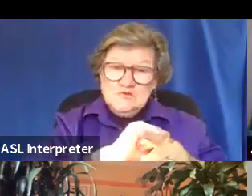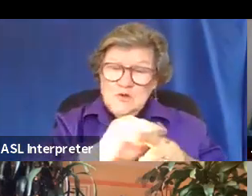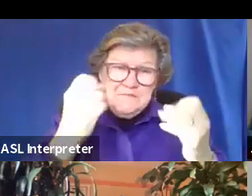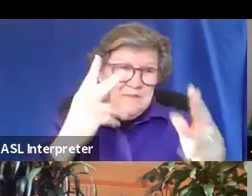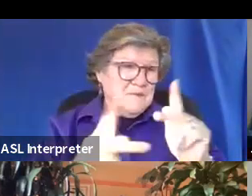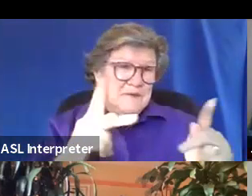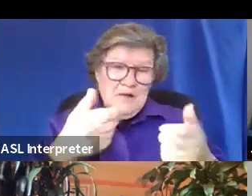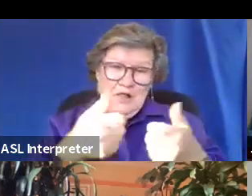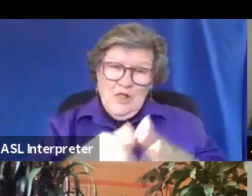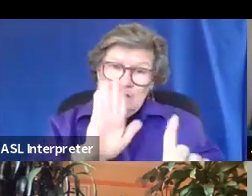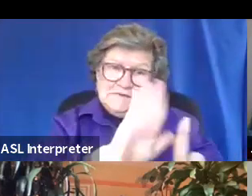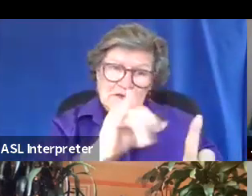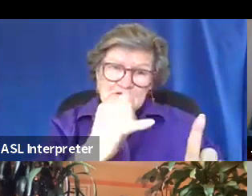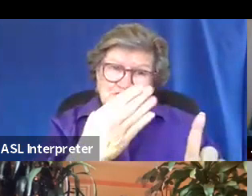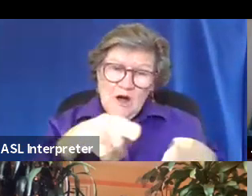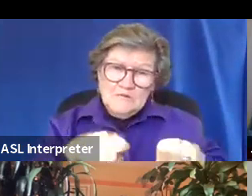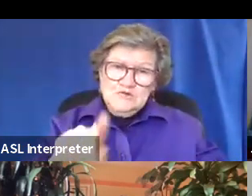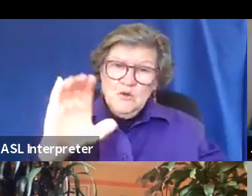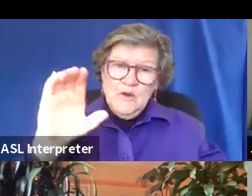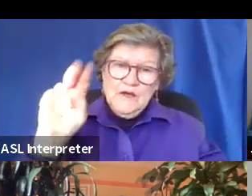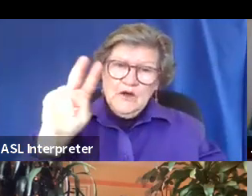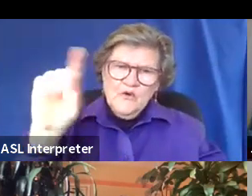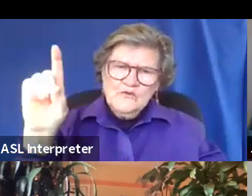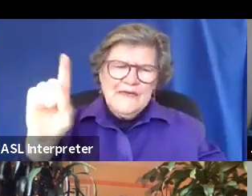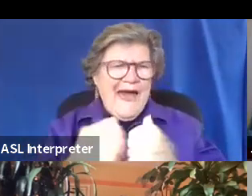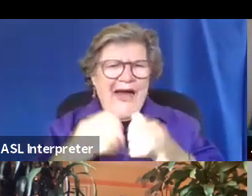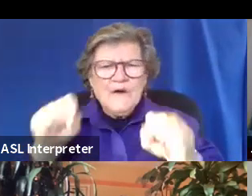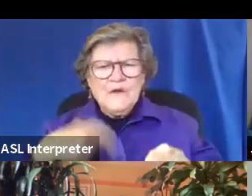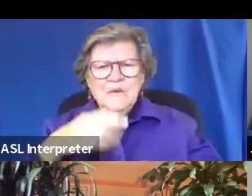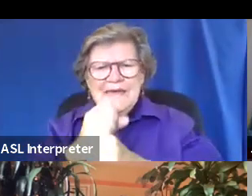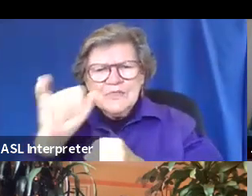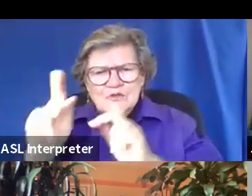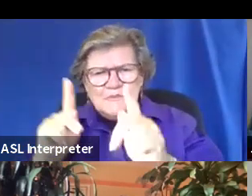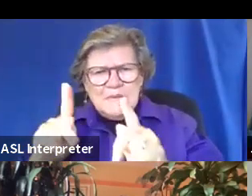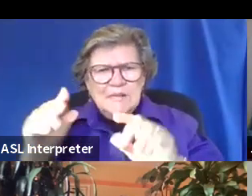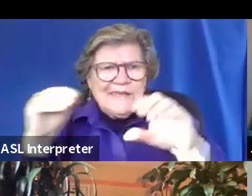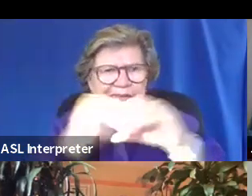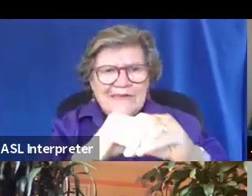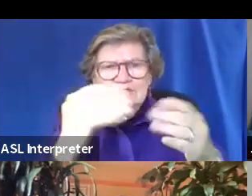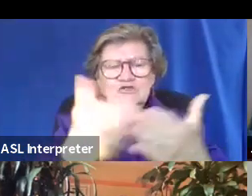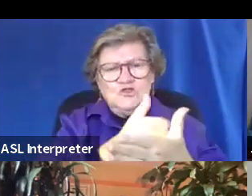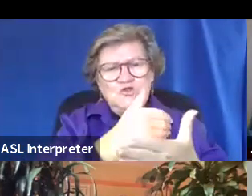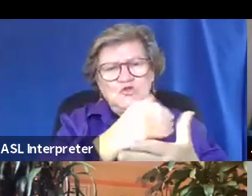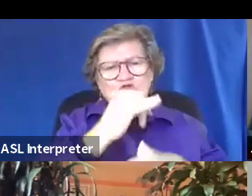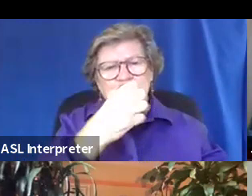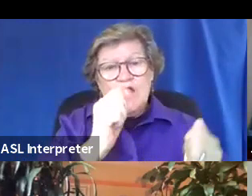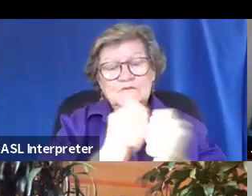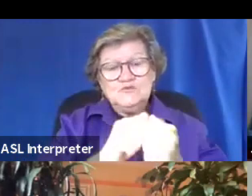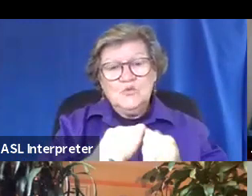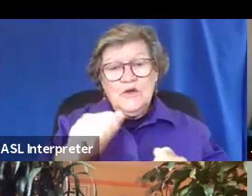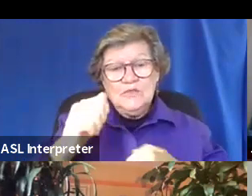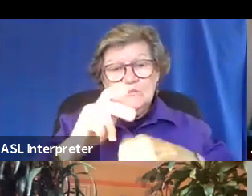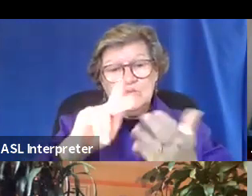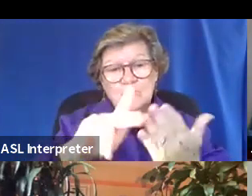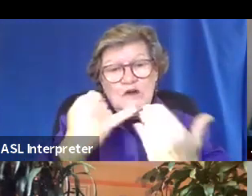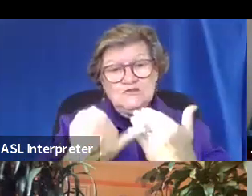COVID. How can we get them into new growing fields? Investing in the economy by our infrastructure projects and as well as